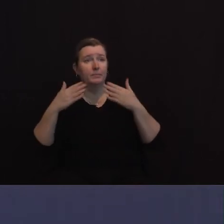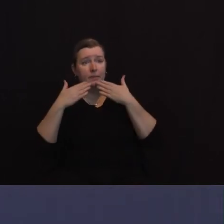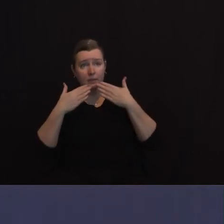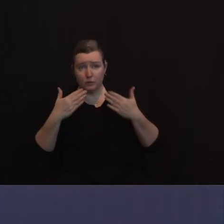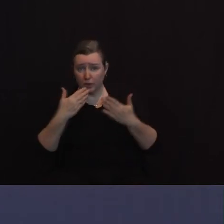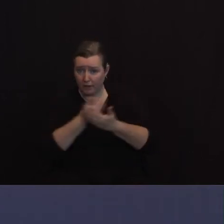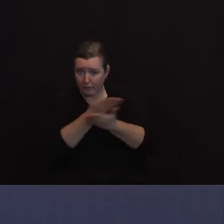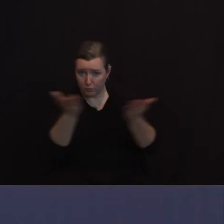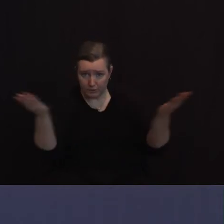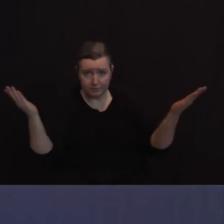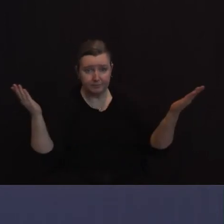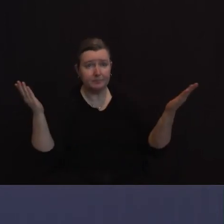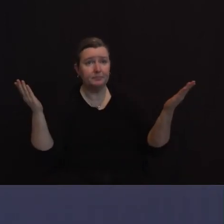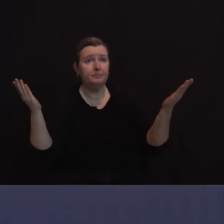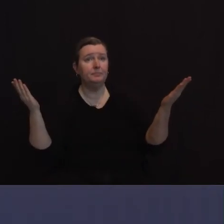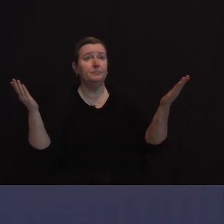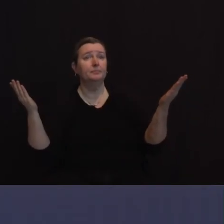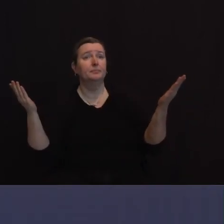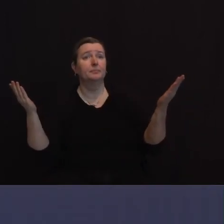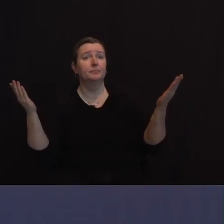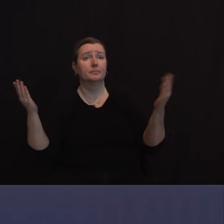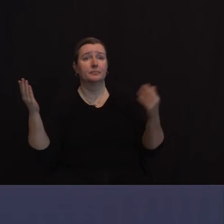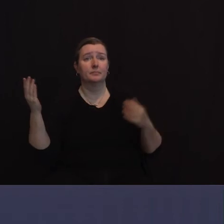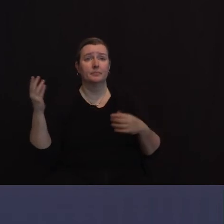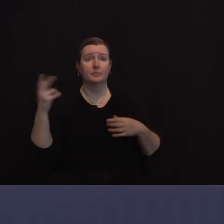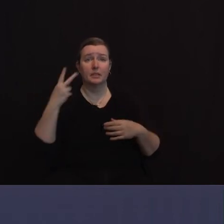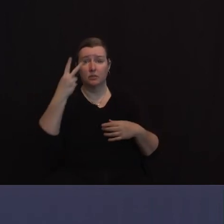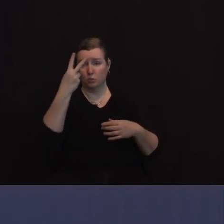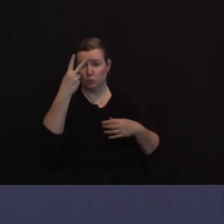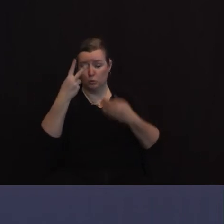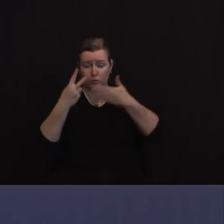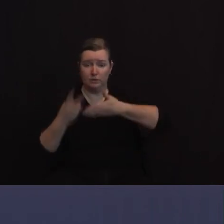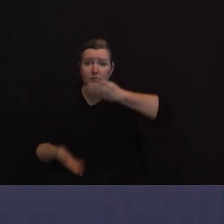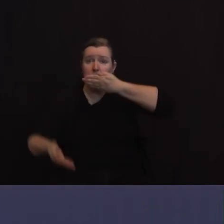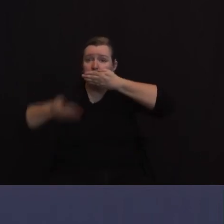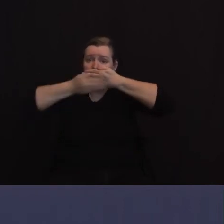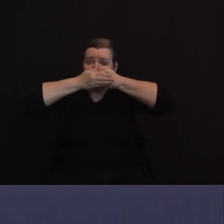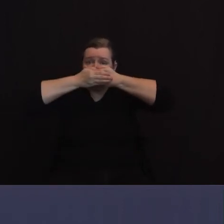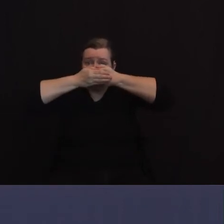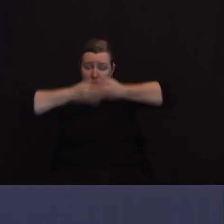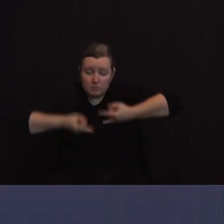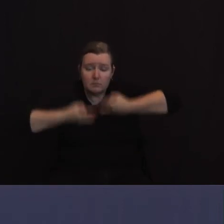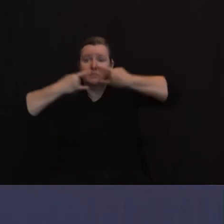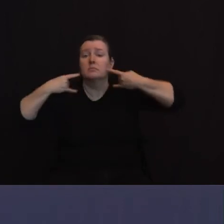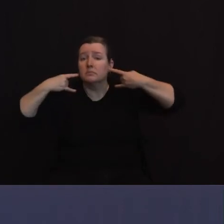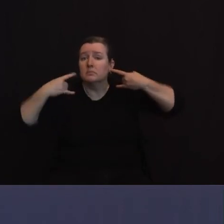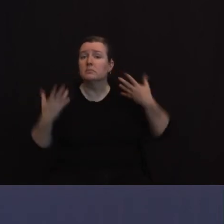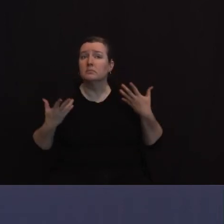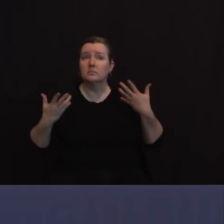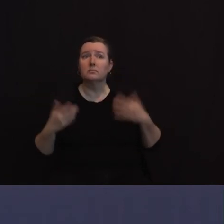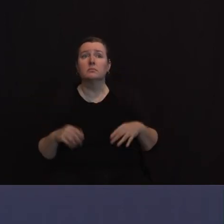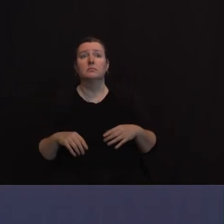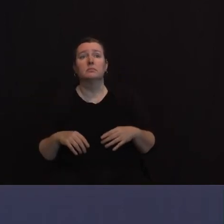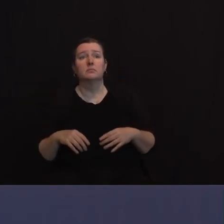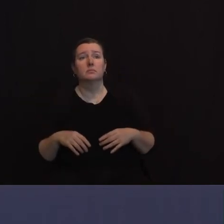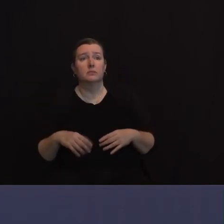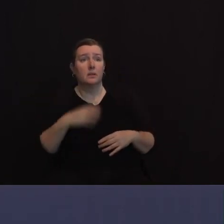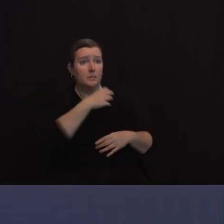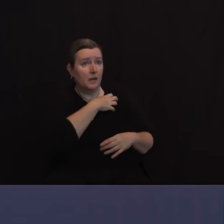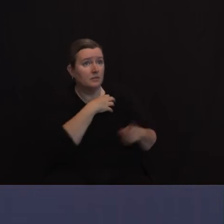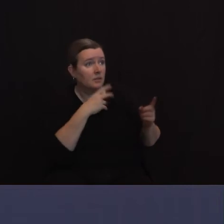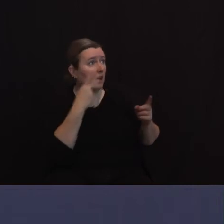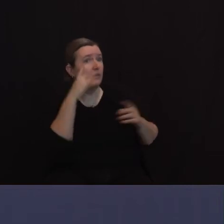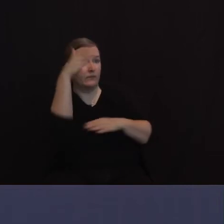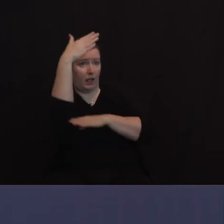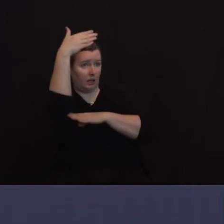5 more seconds, Judy, with the second mask here to mask up. But Pat, you notice I'm flying the colors here? I just want to make